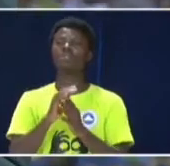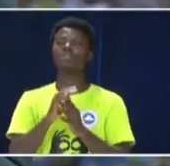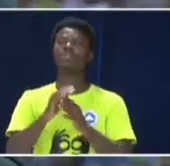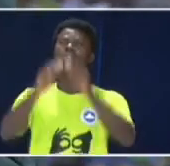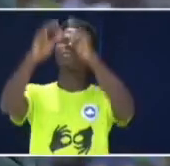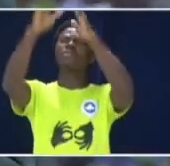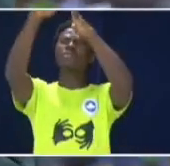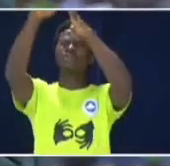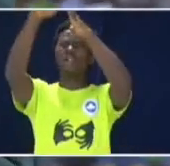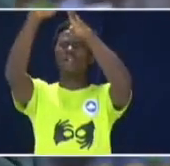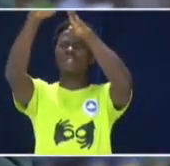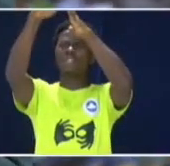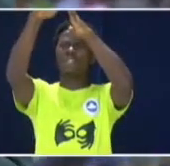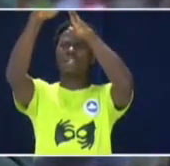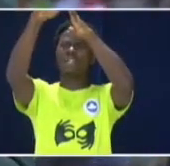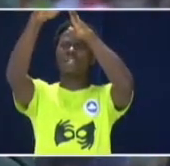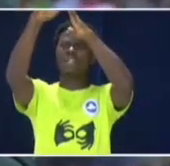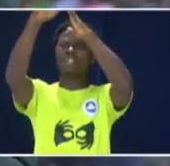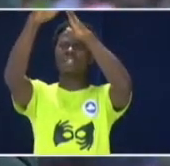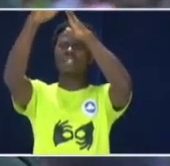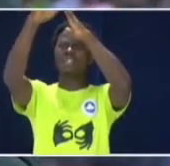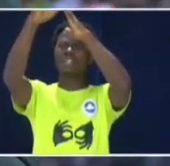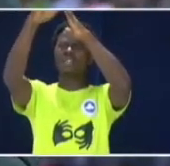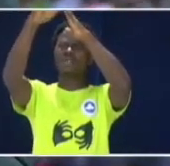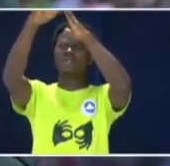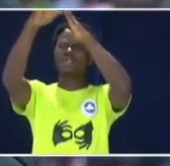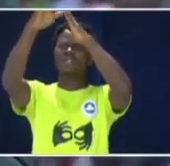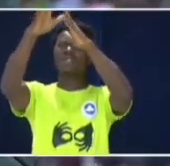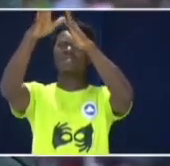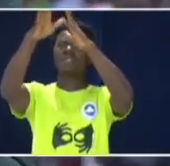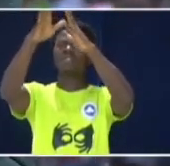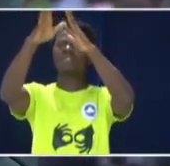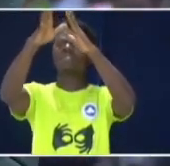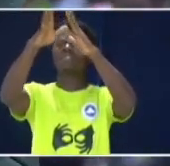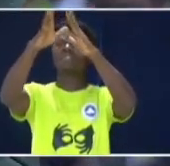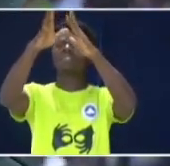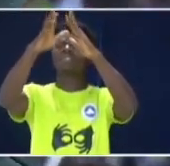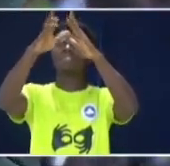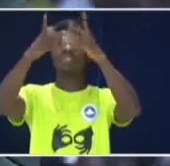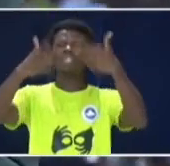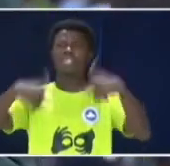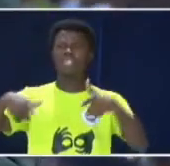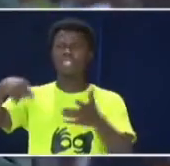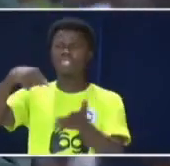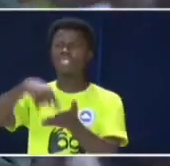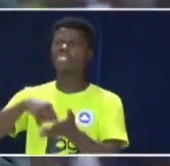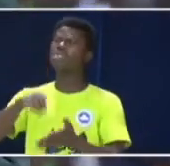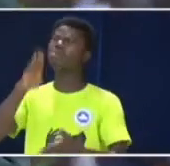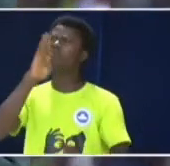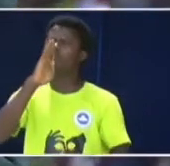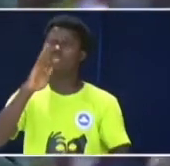Father, Baba, let this be a signal to heaven